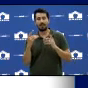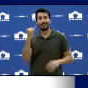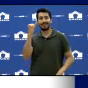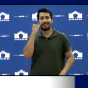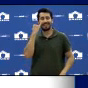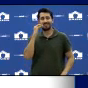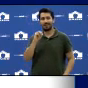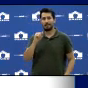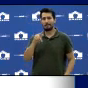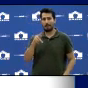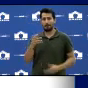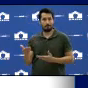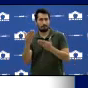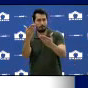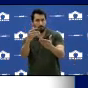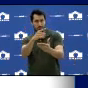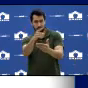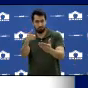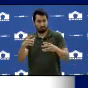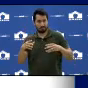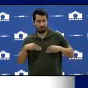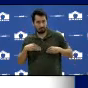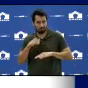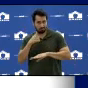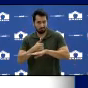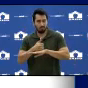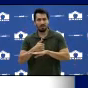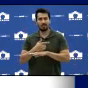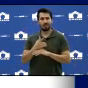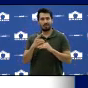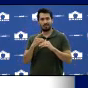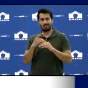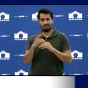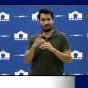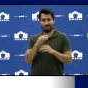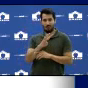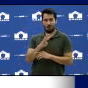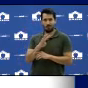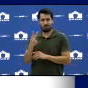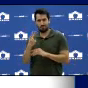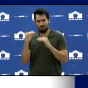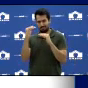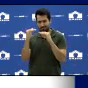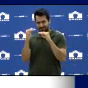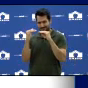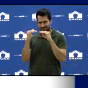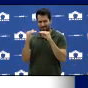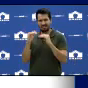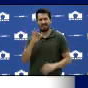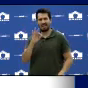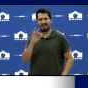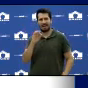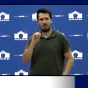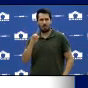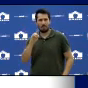the proposed map is adopted in its current form, the difference between the largest district and the smallest district is under 10%. It's